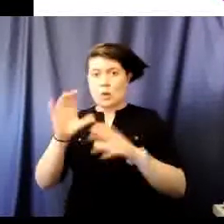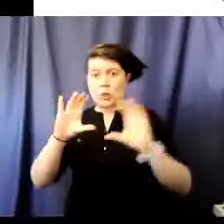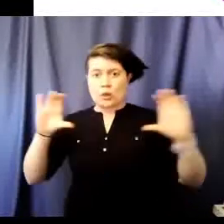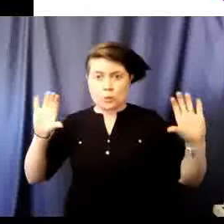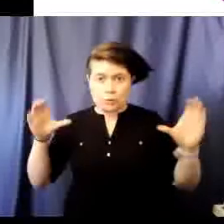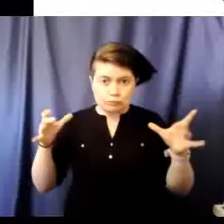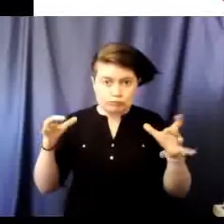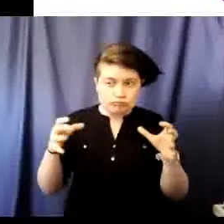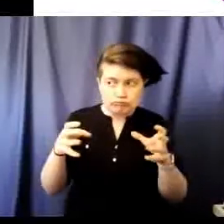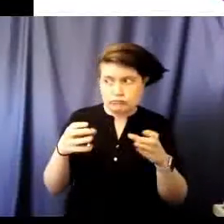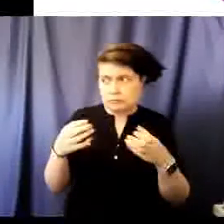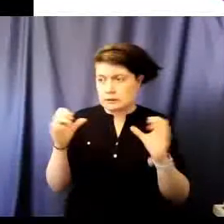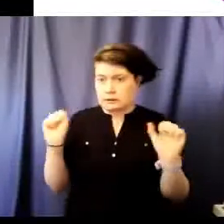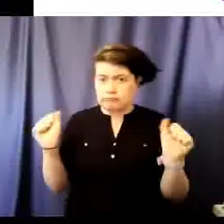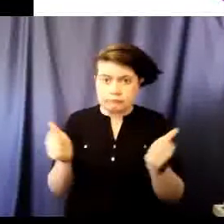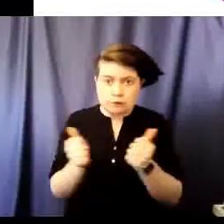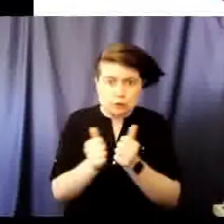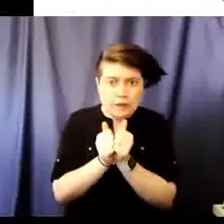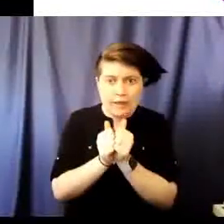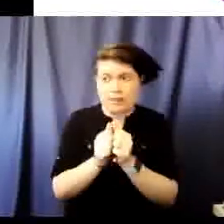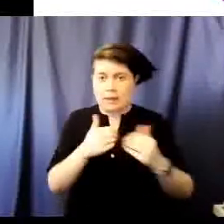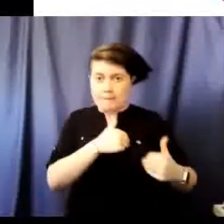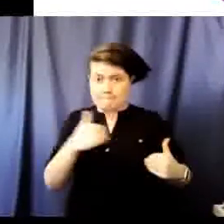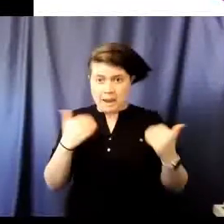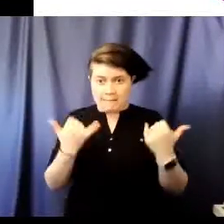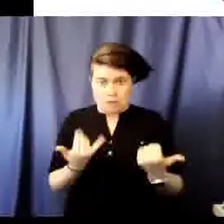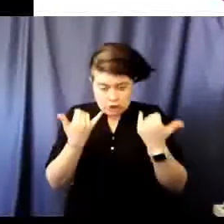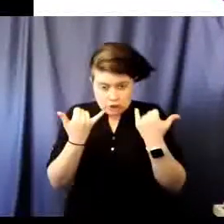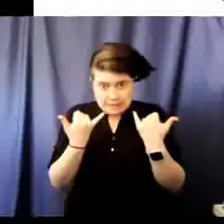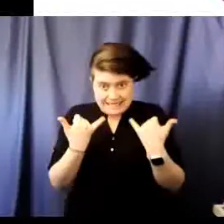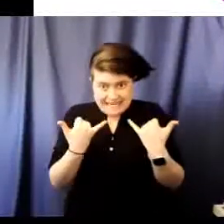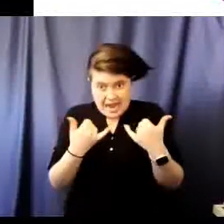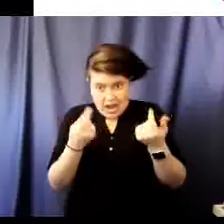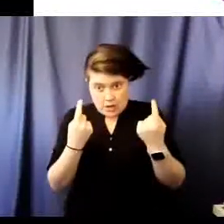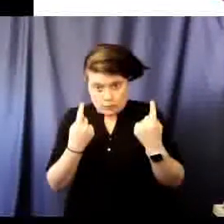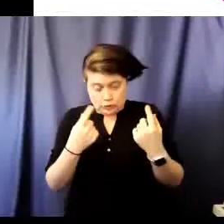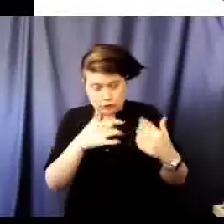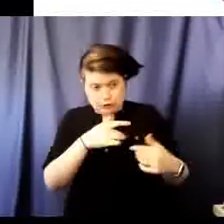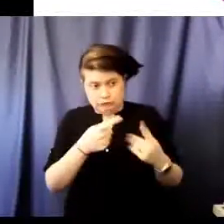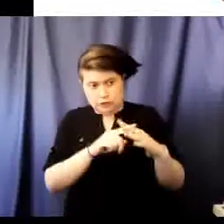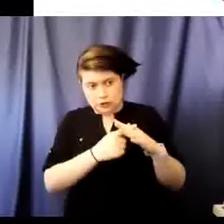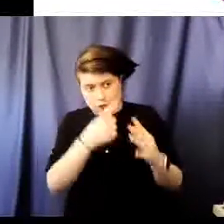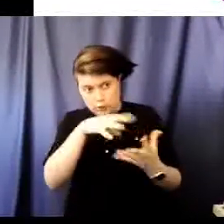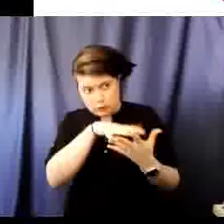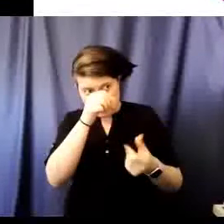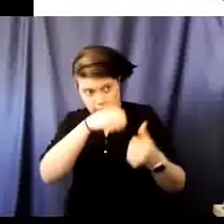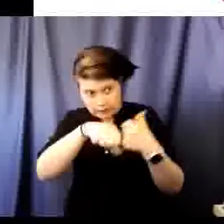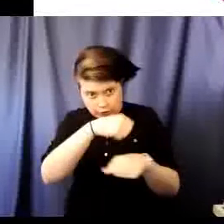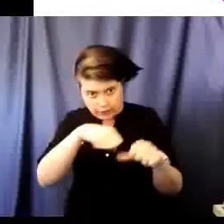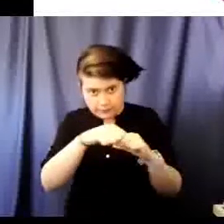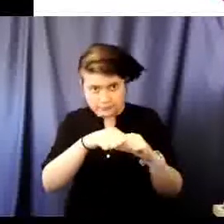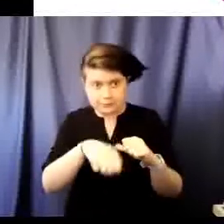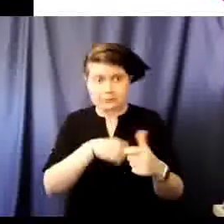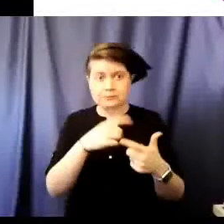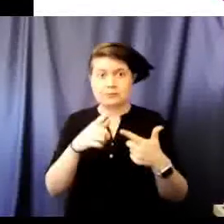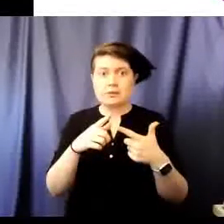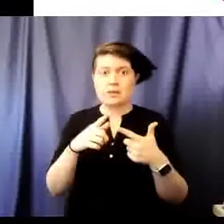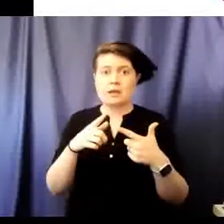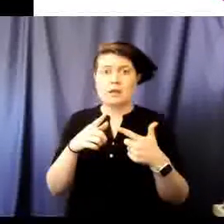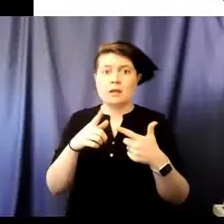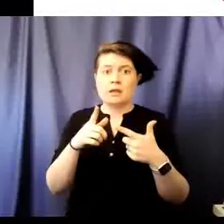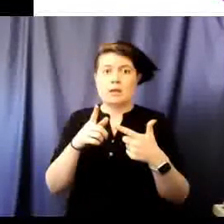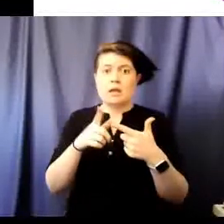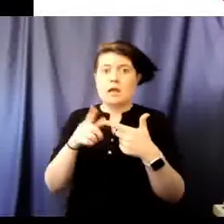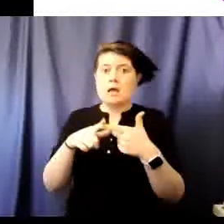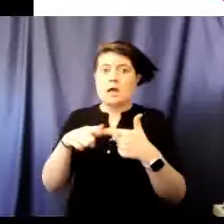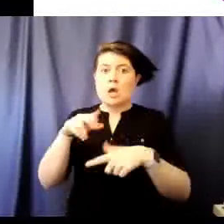know each other. During this stage, participants learn about the group, the guidelines and agreements, and other members.